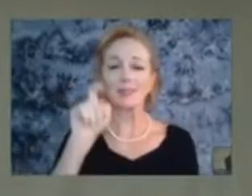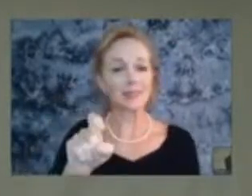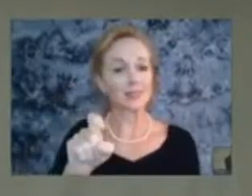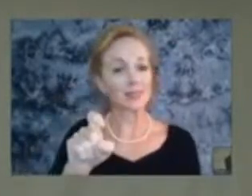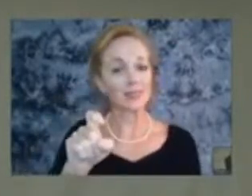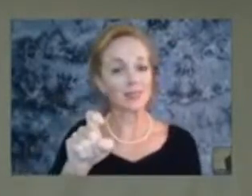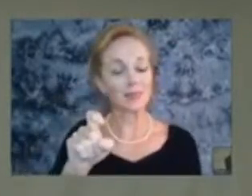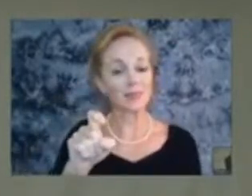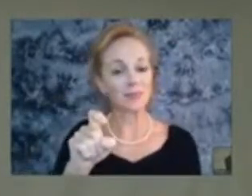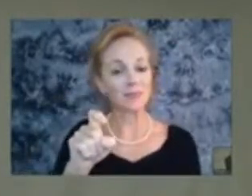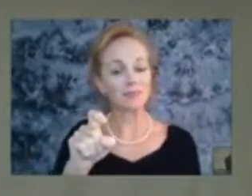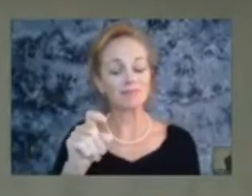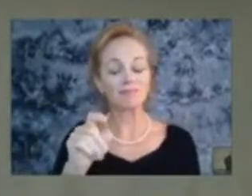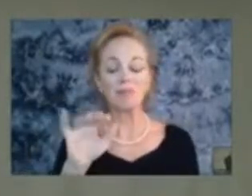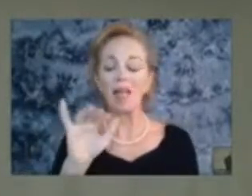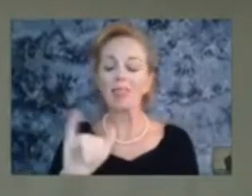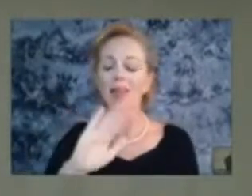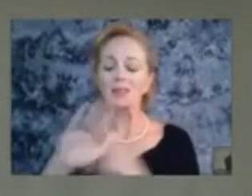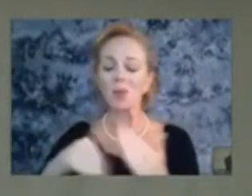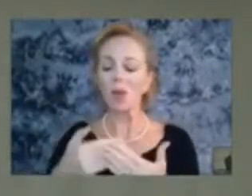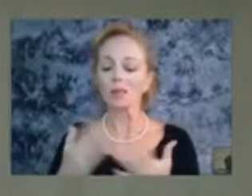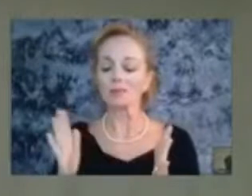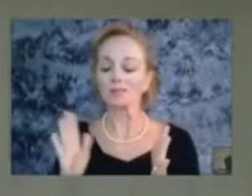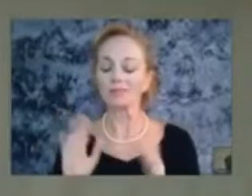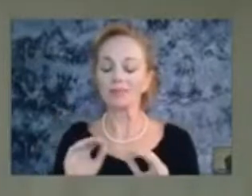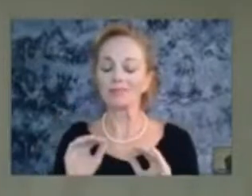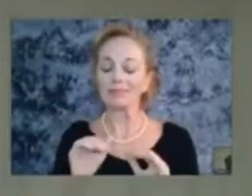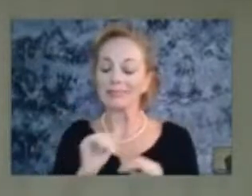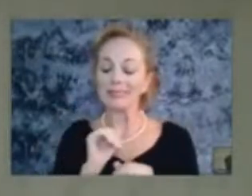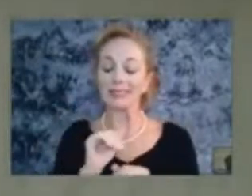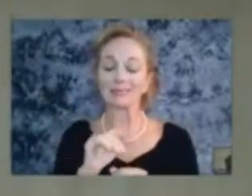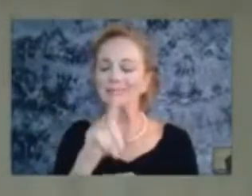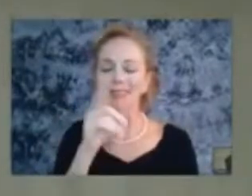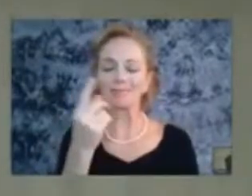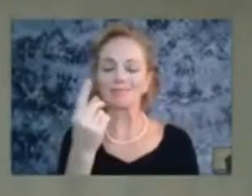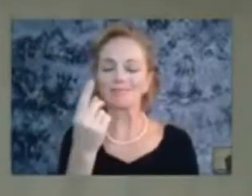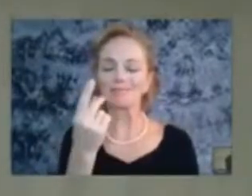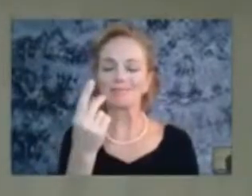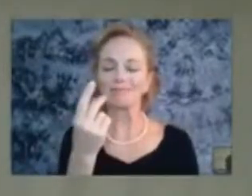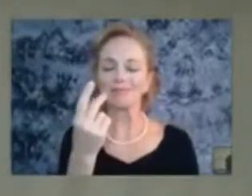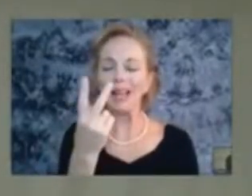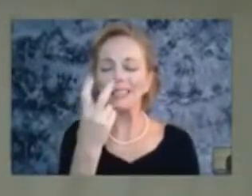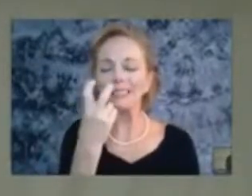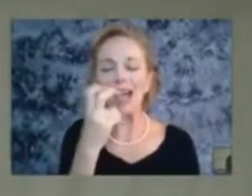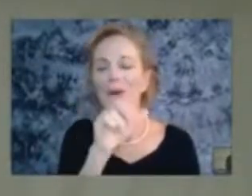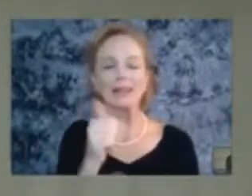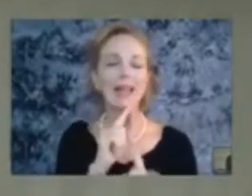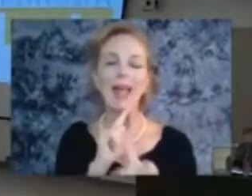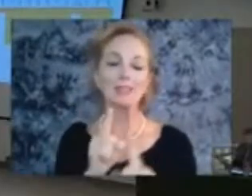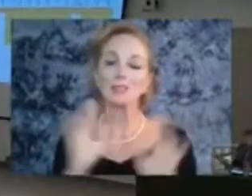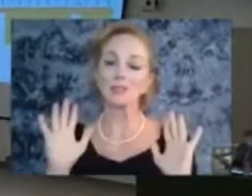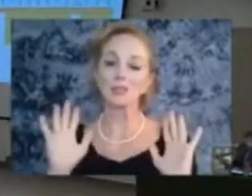I'll leave it at that because I'm not sure there's any answers to those questions. Mr. Schul?